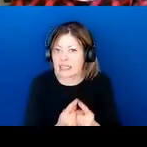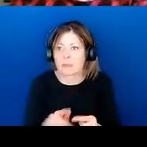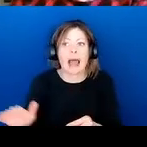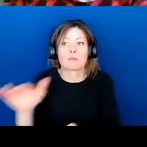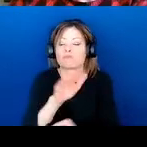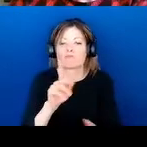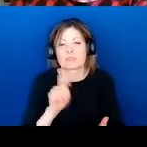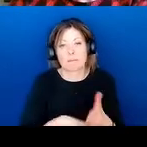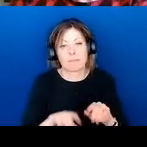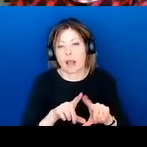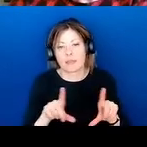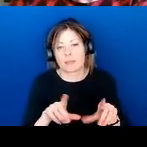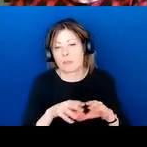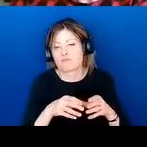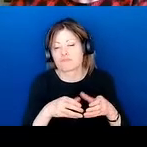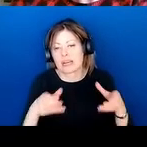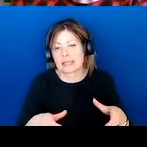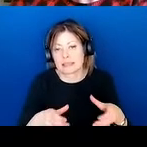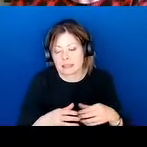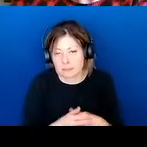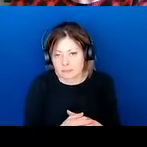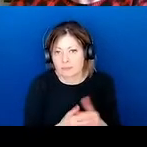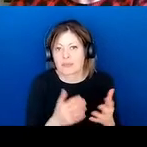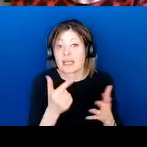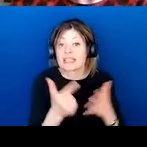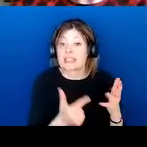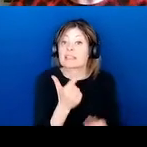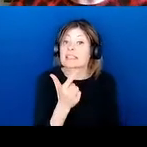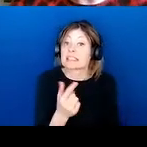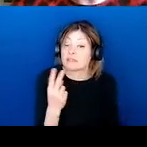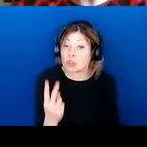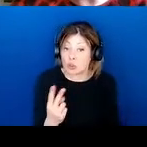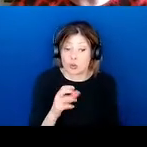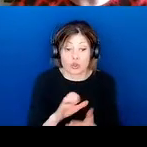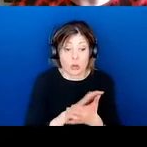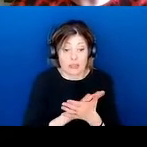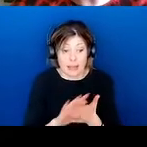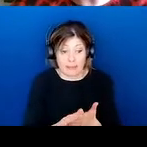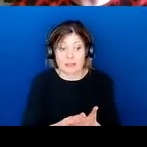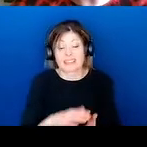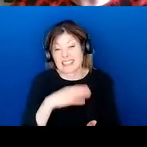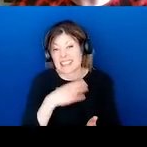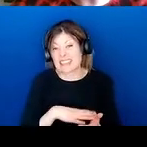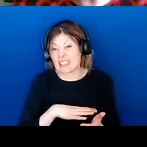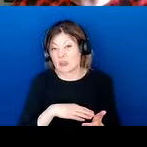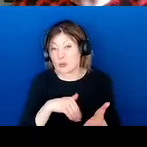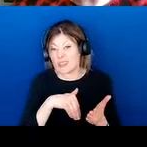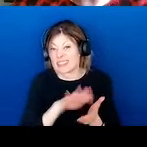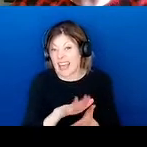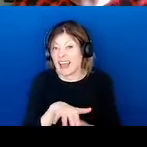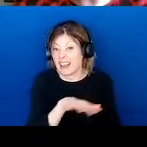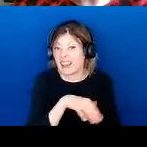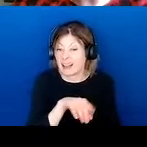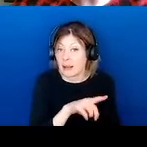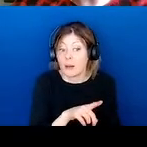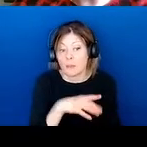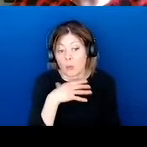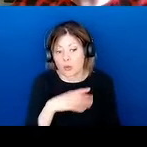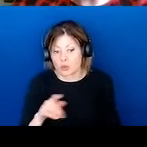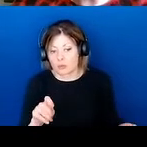In 1772, Hamilton needed to sell the park and wanted to make this area more attractive to achieve a better